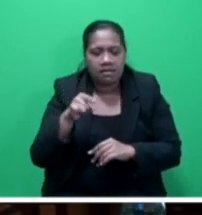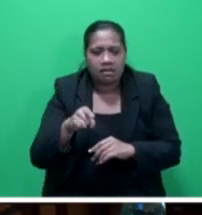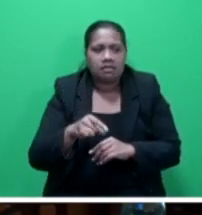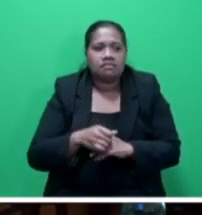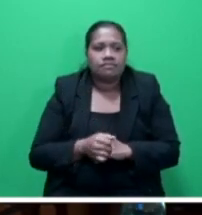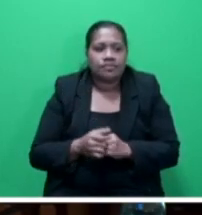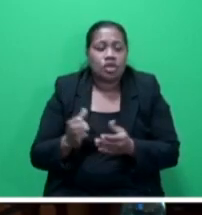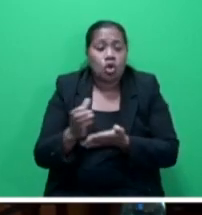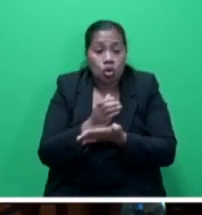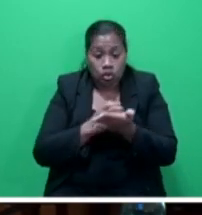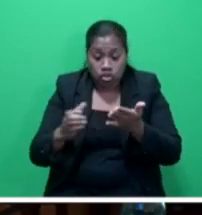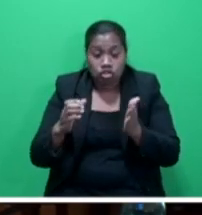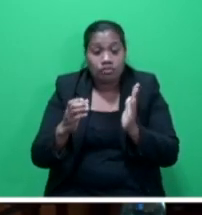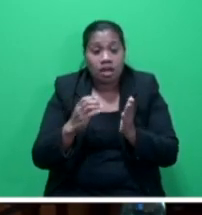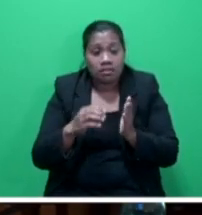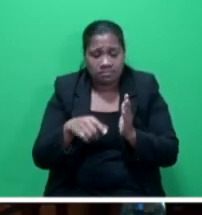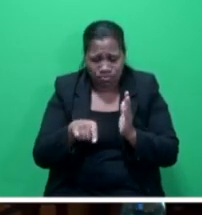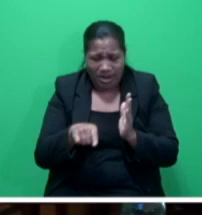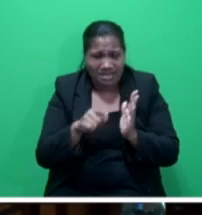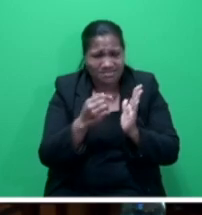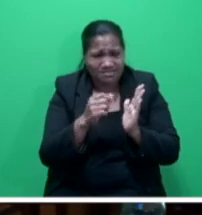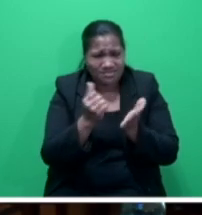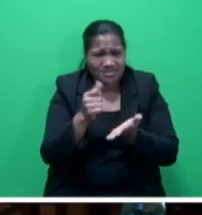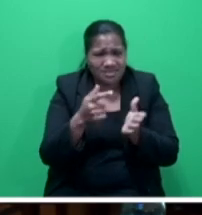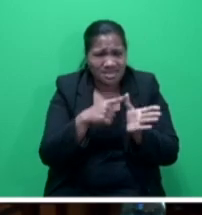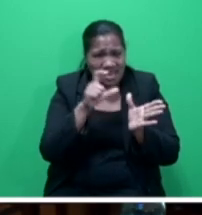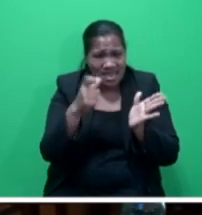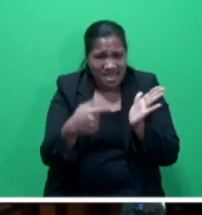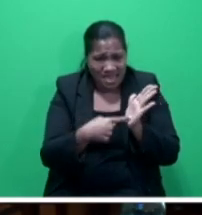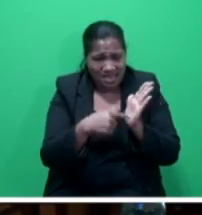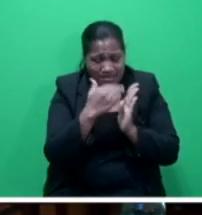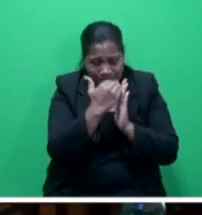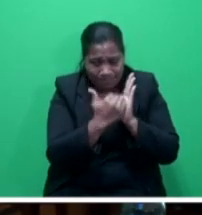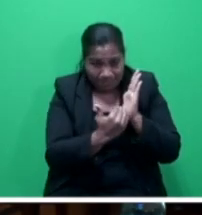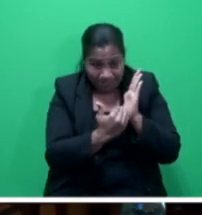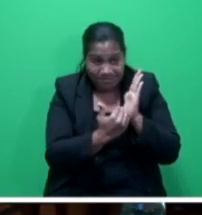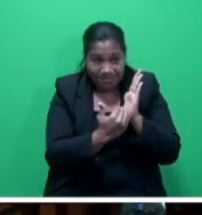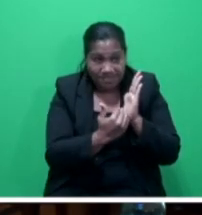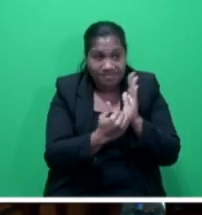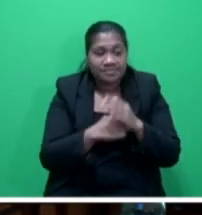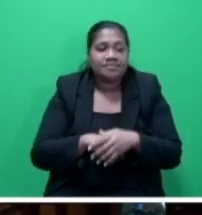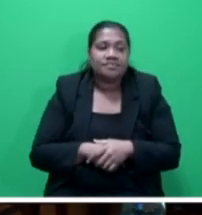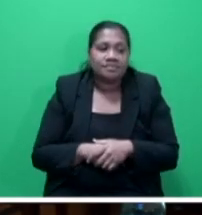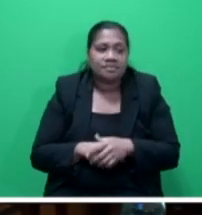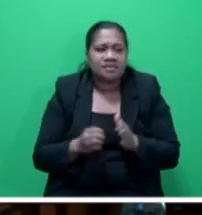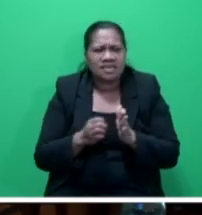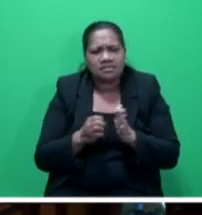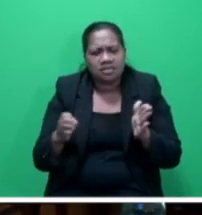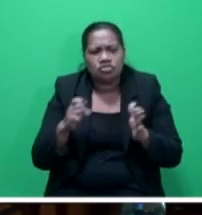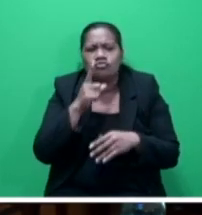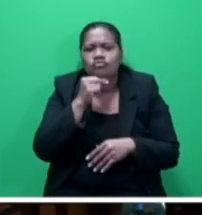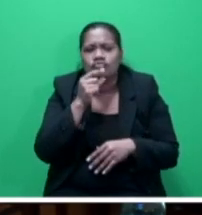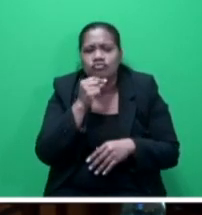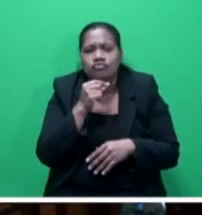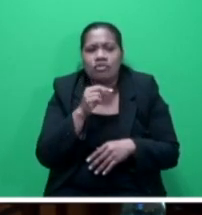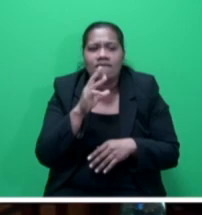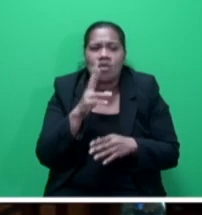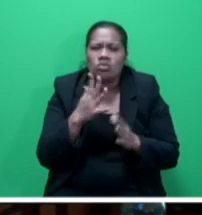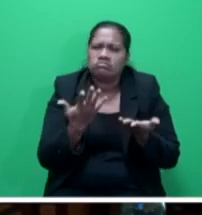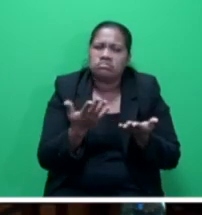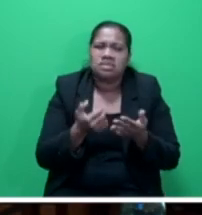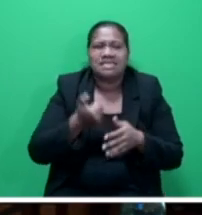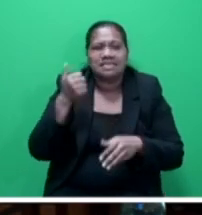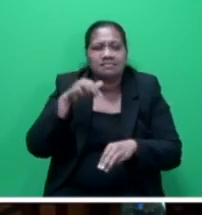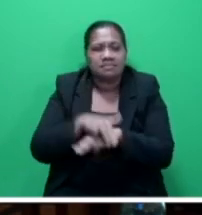Credit Act, Section 66, such as repayment holiday, extension of loan term for a period of up to 6